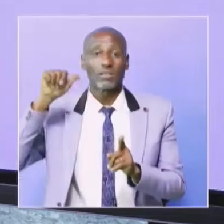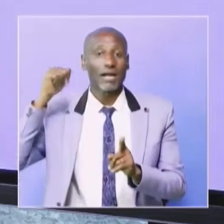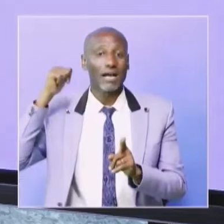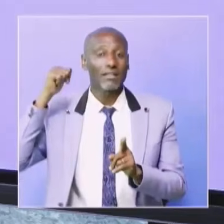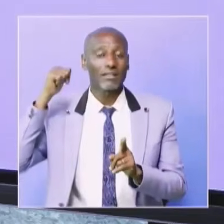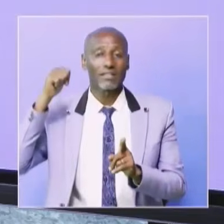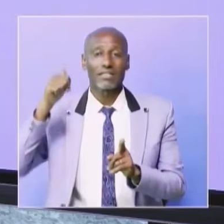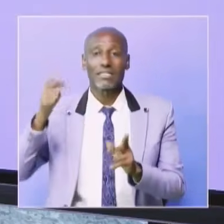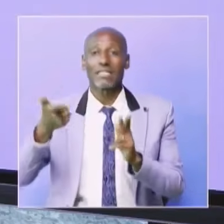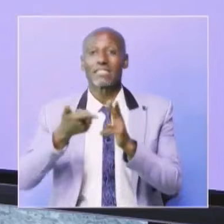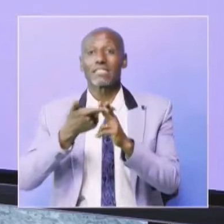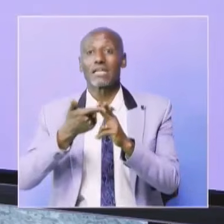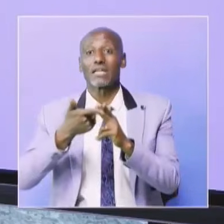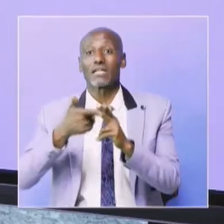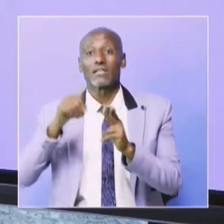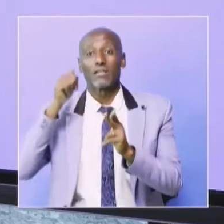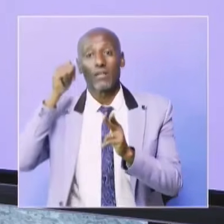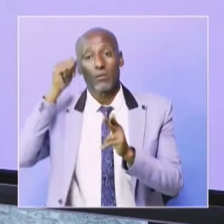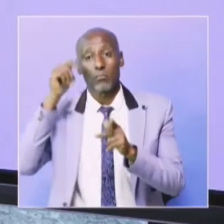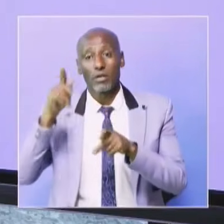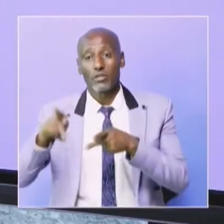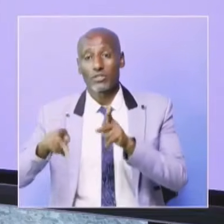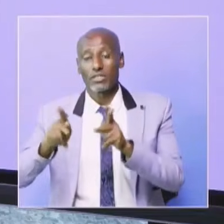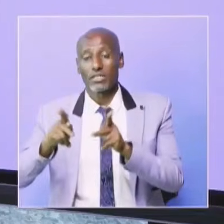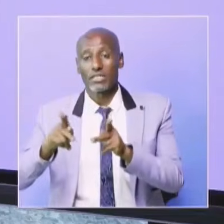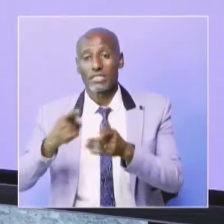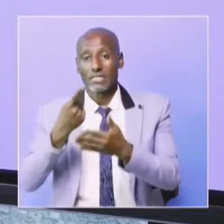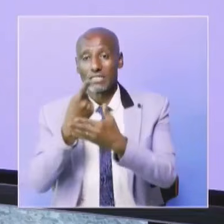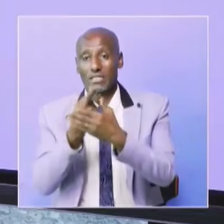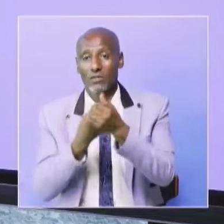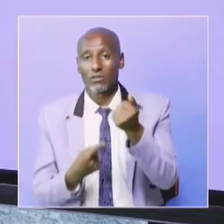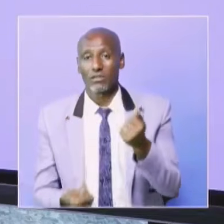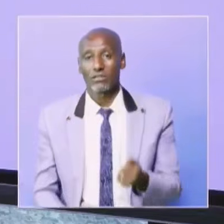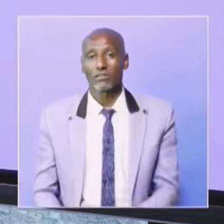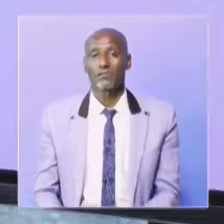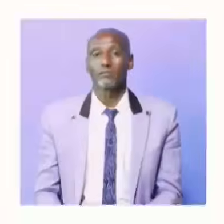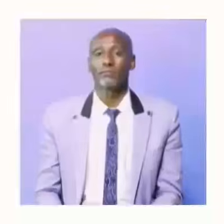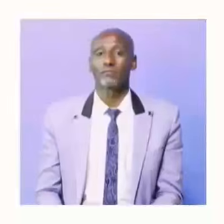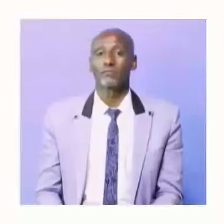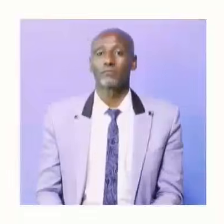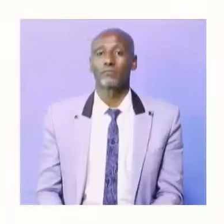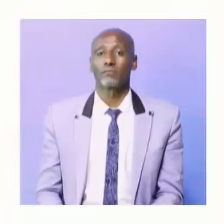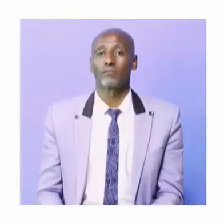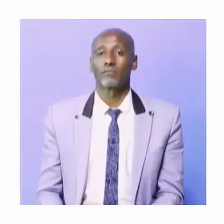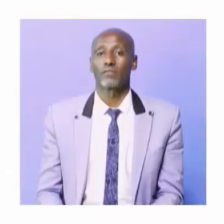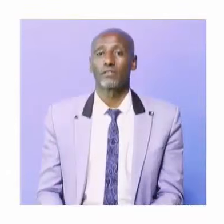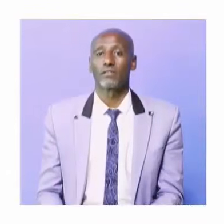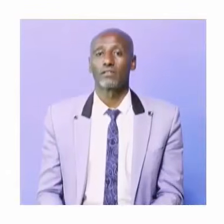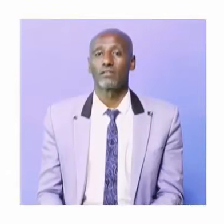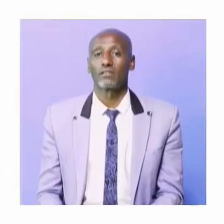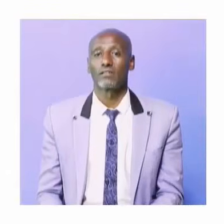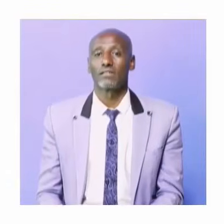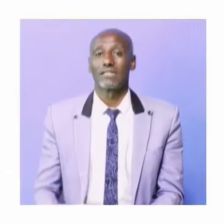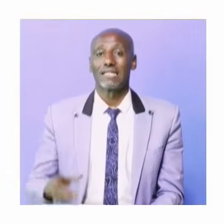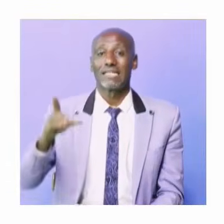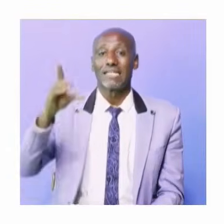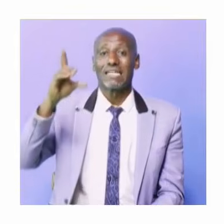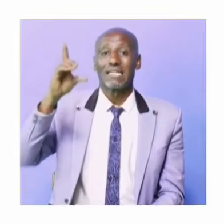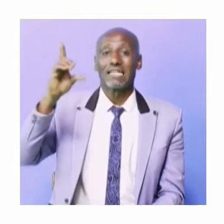person. And that somebody else is singular, all right? For that matter, we make it